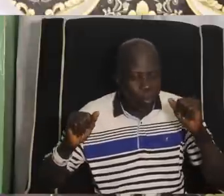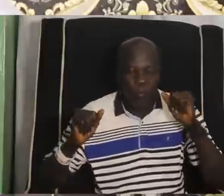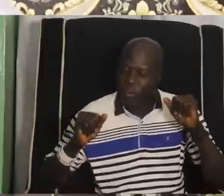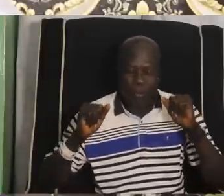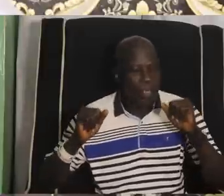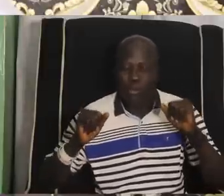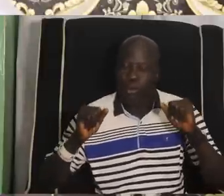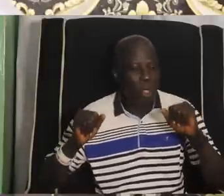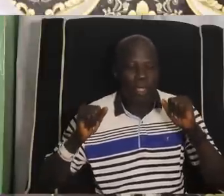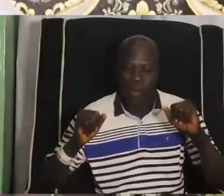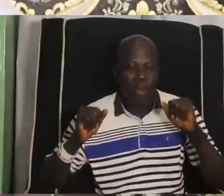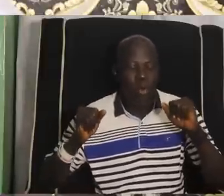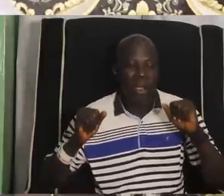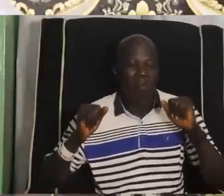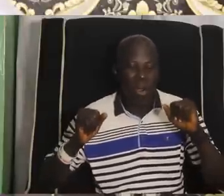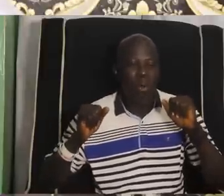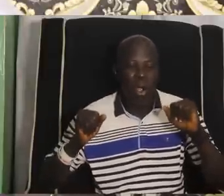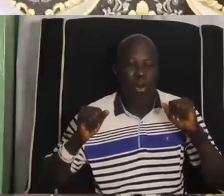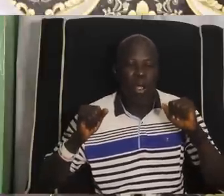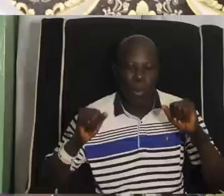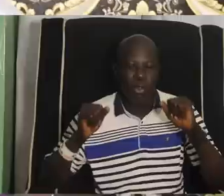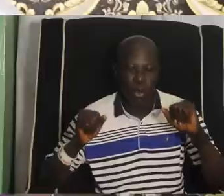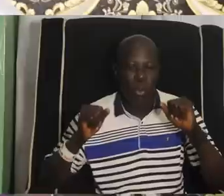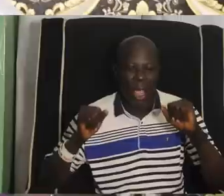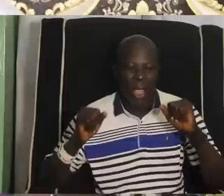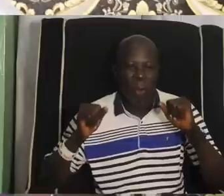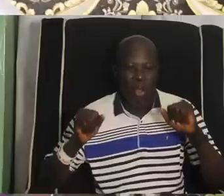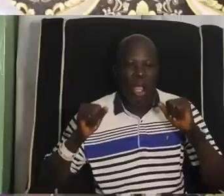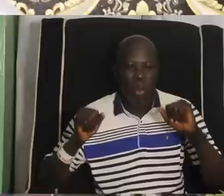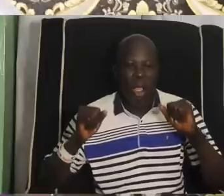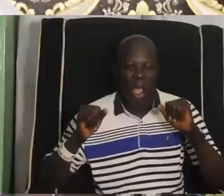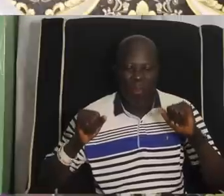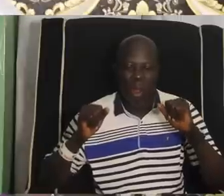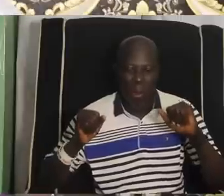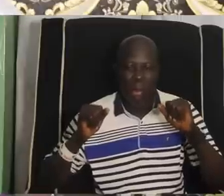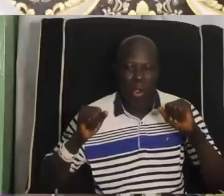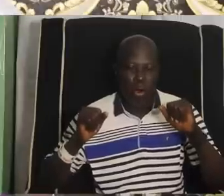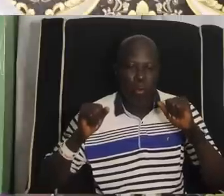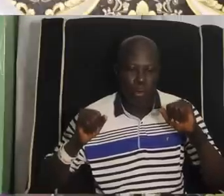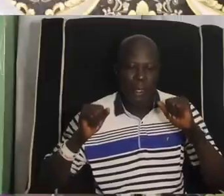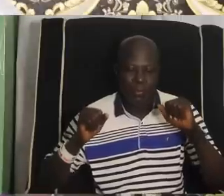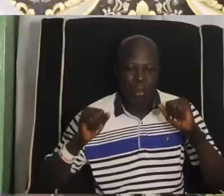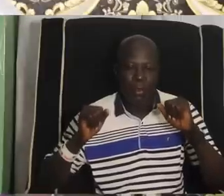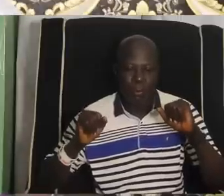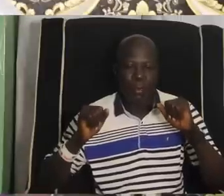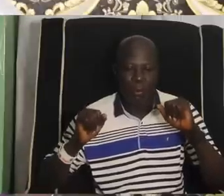driver. Immediately he collected the dollar back from the driver, and the dollar looks like rubber, but the woman said it is her